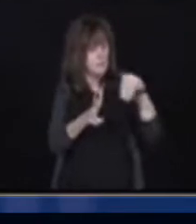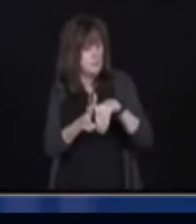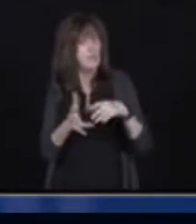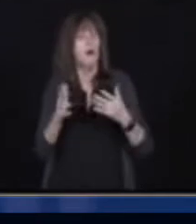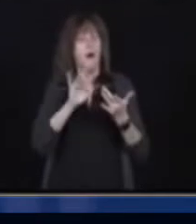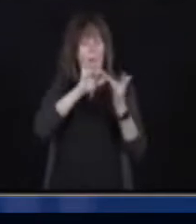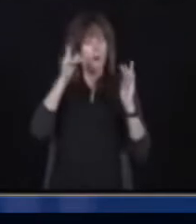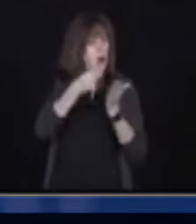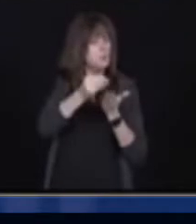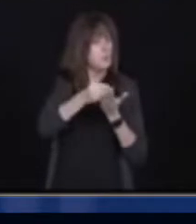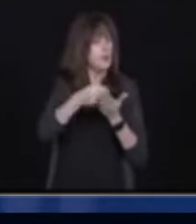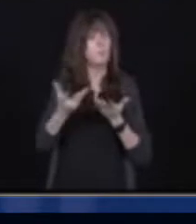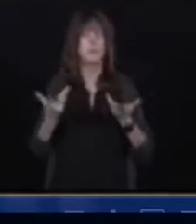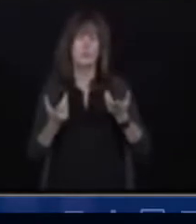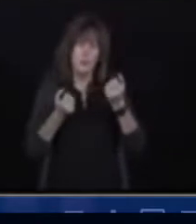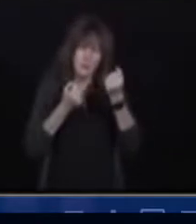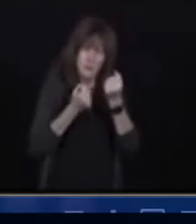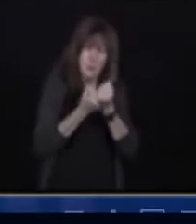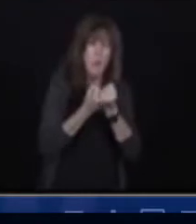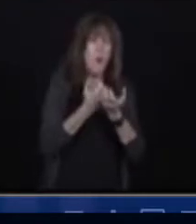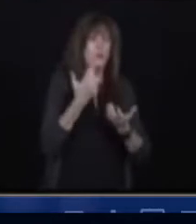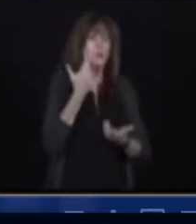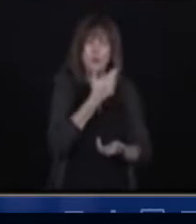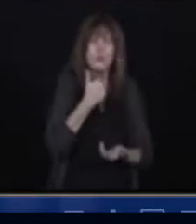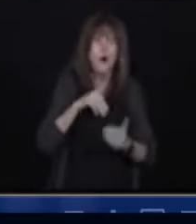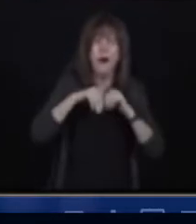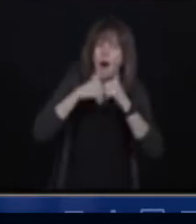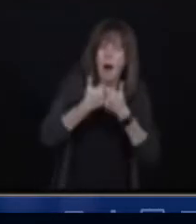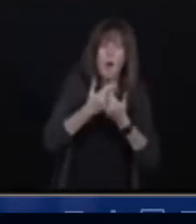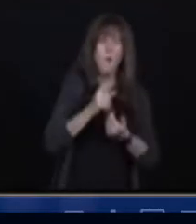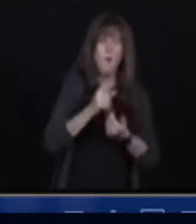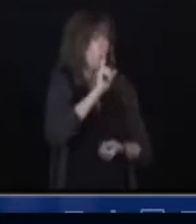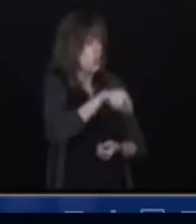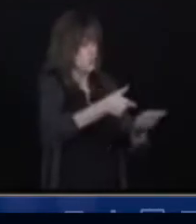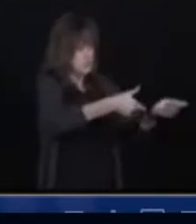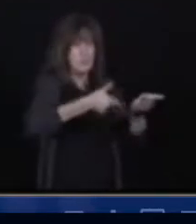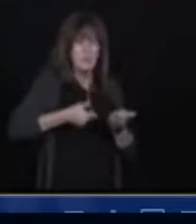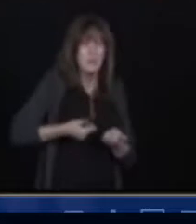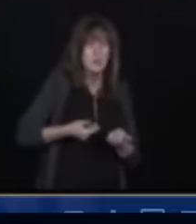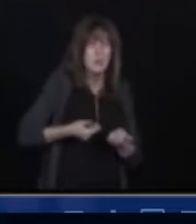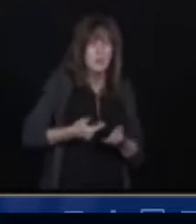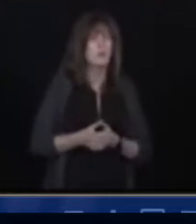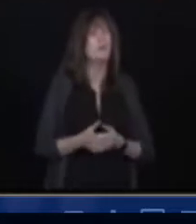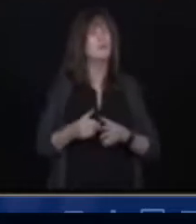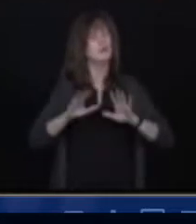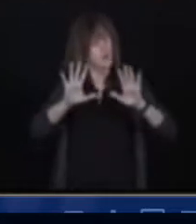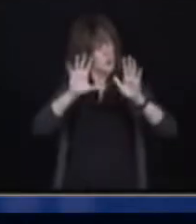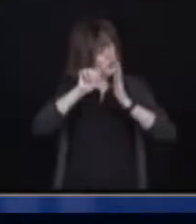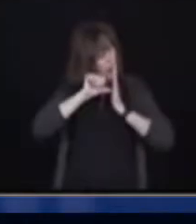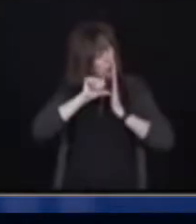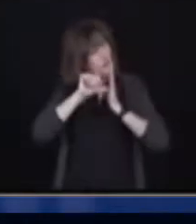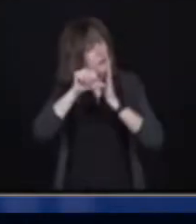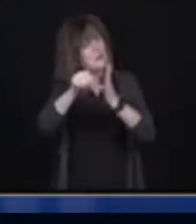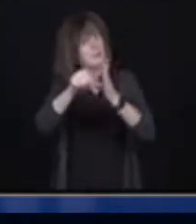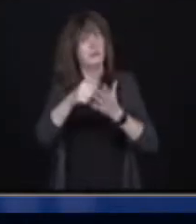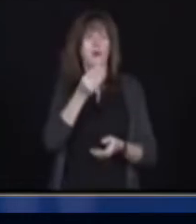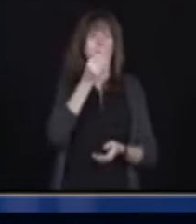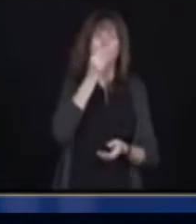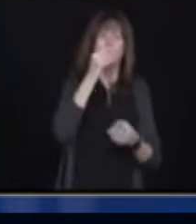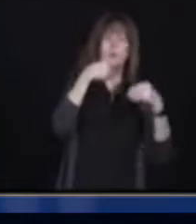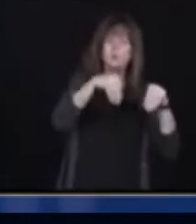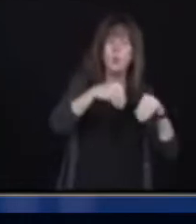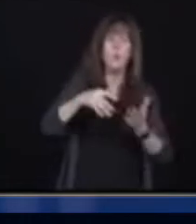our restaurants and order takeout. And to be clear, grocery stores, pharmacies, big box stores